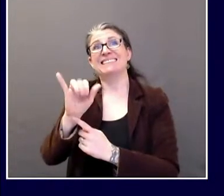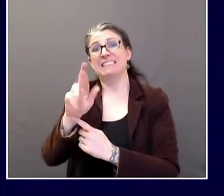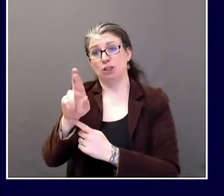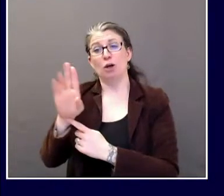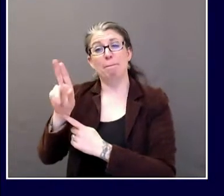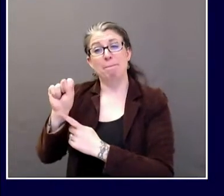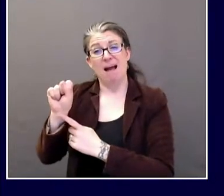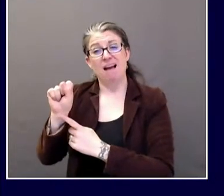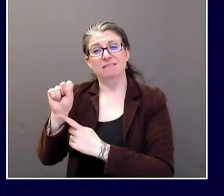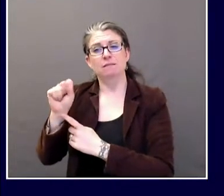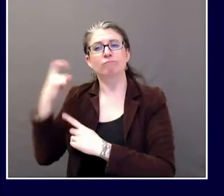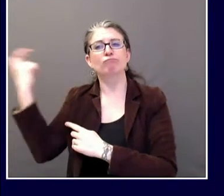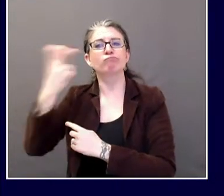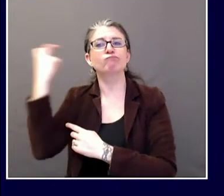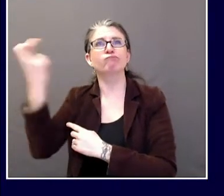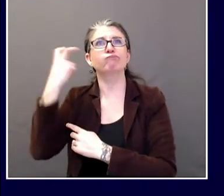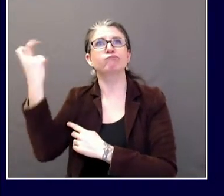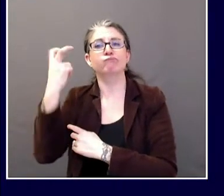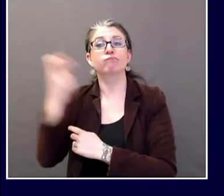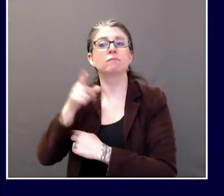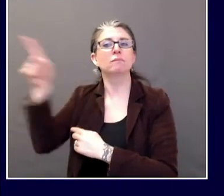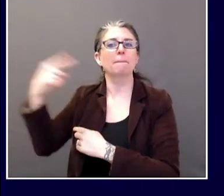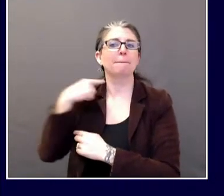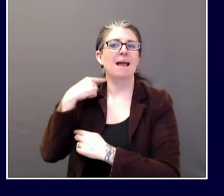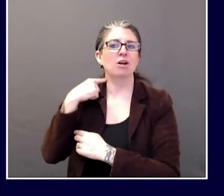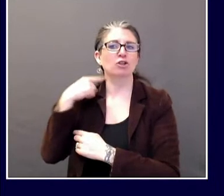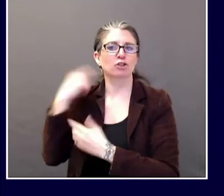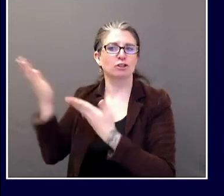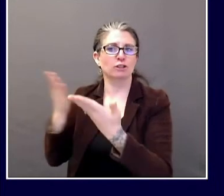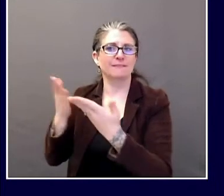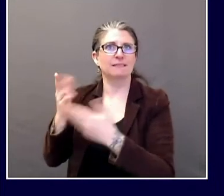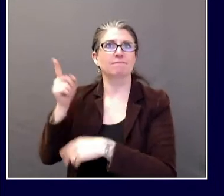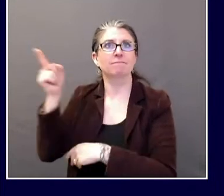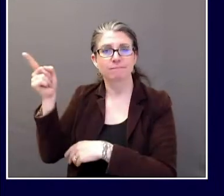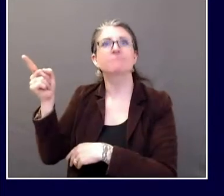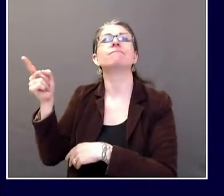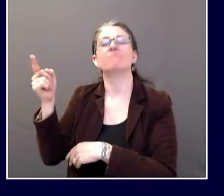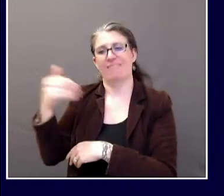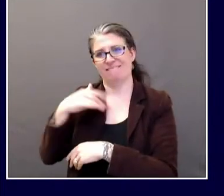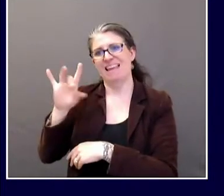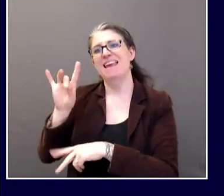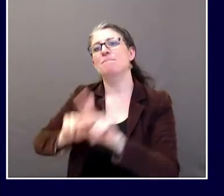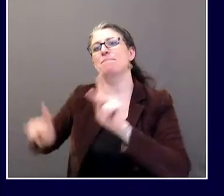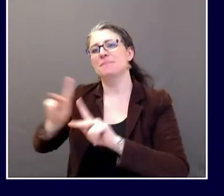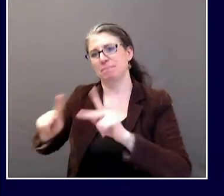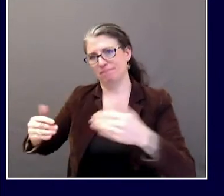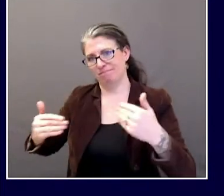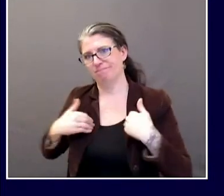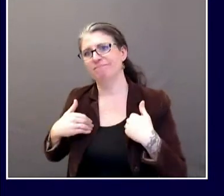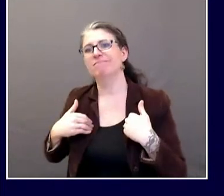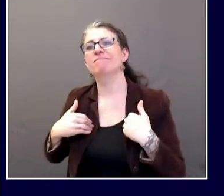do to keep tabs on an outbreak that right now has registered 8 cases of COVID-19.